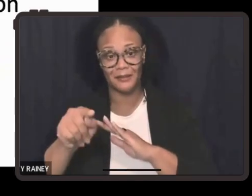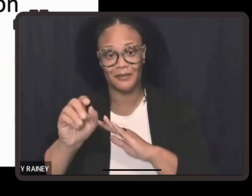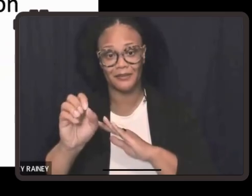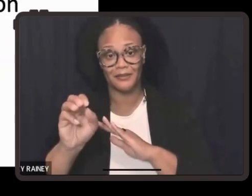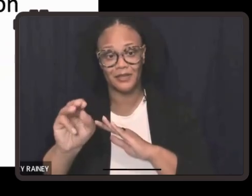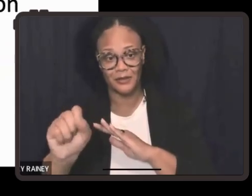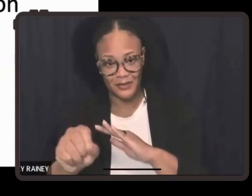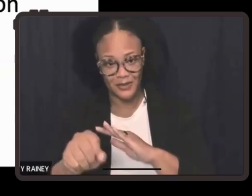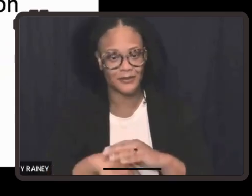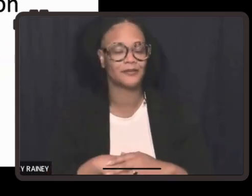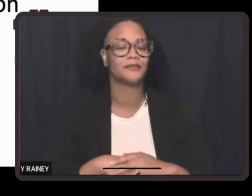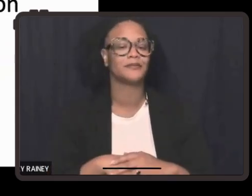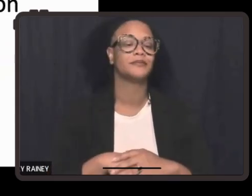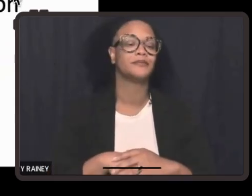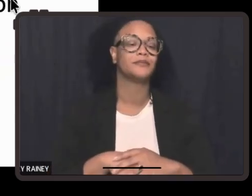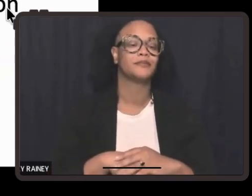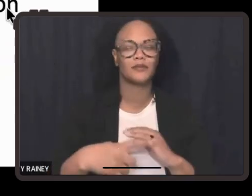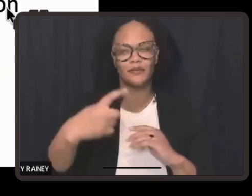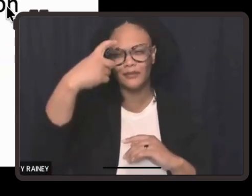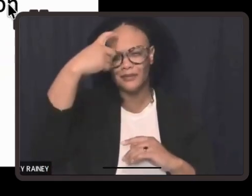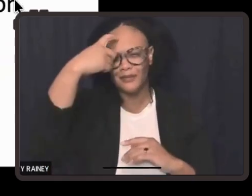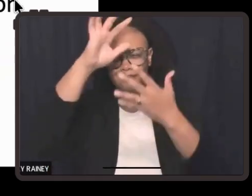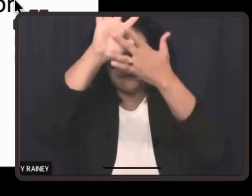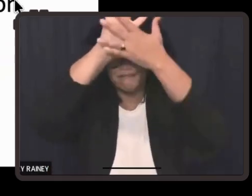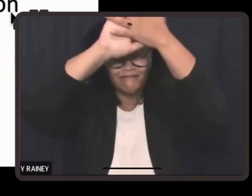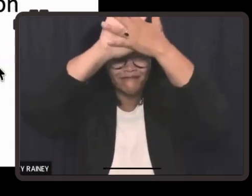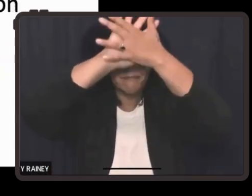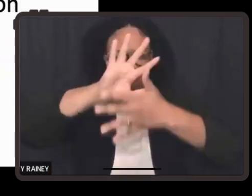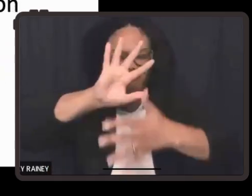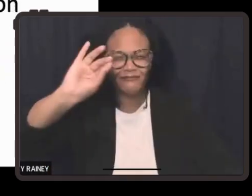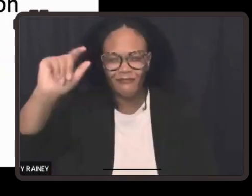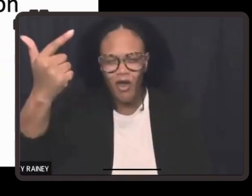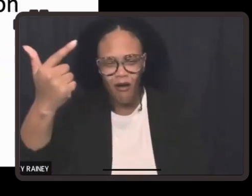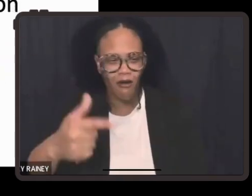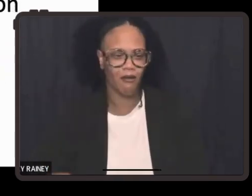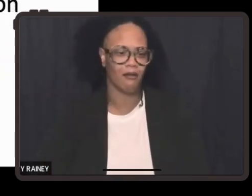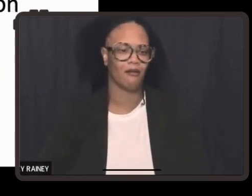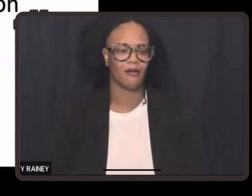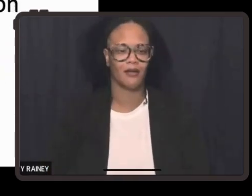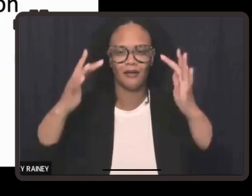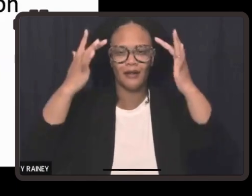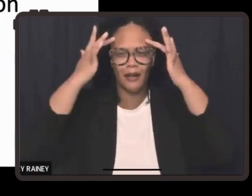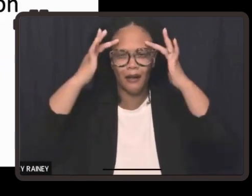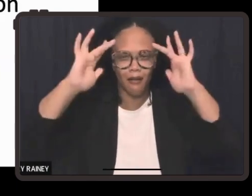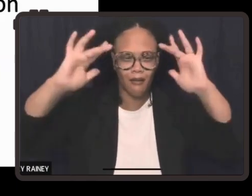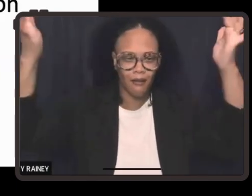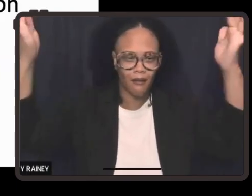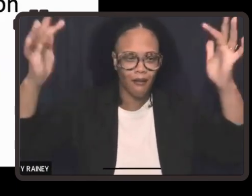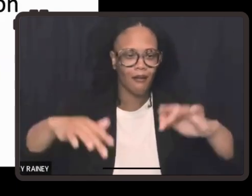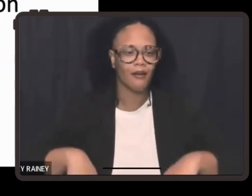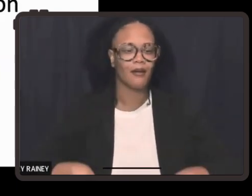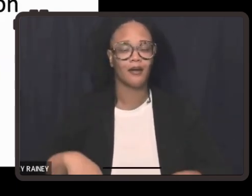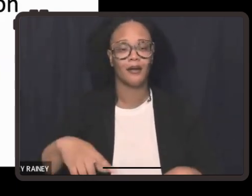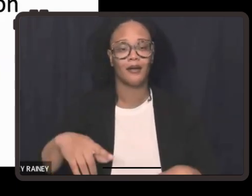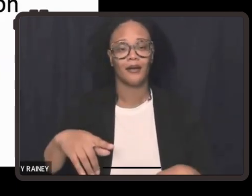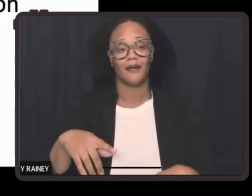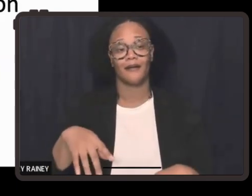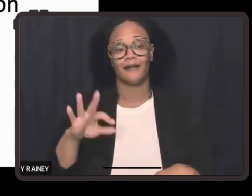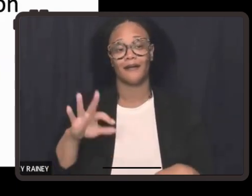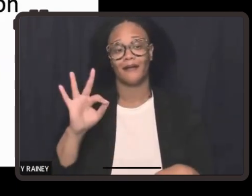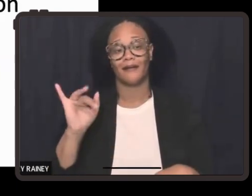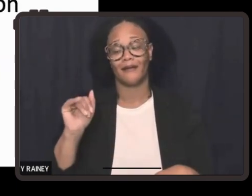brain fog, that lightheadedness, a degree of fainting, heart tachycardia, palpitations, and